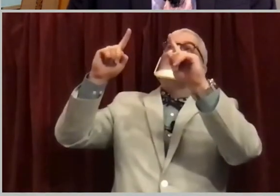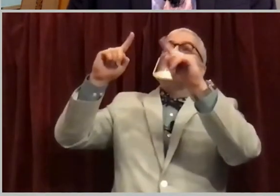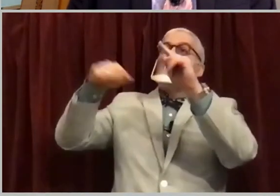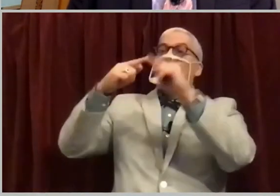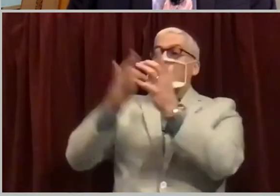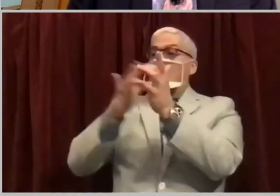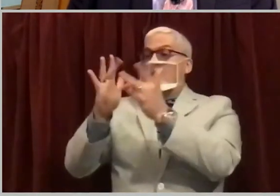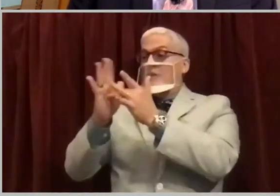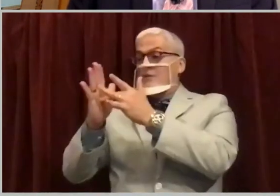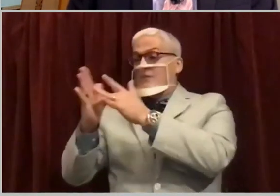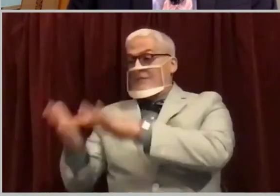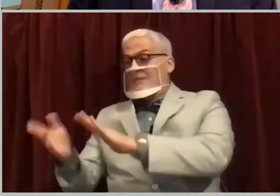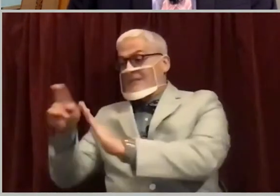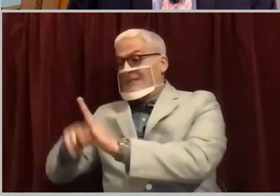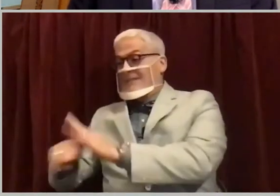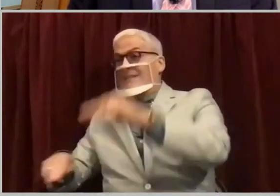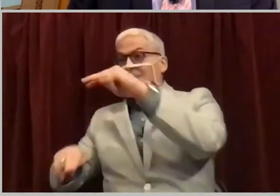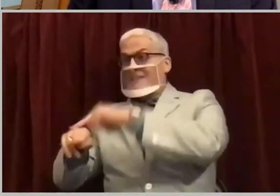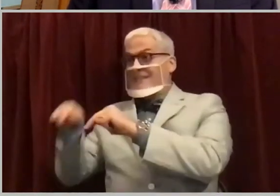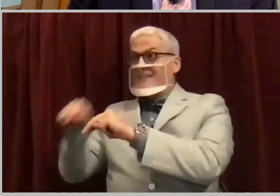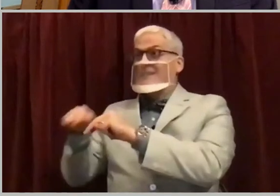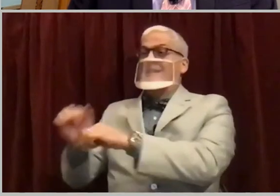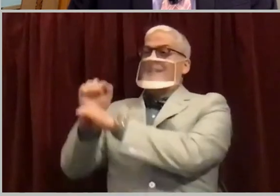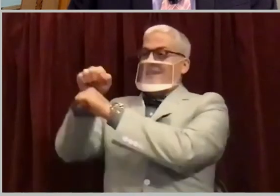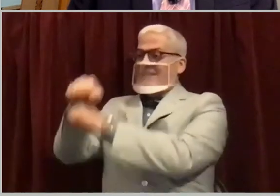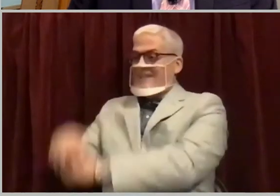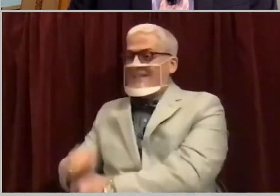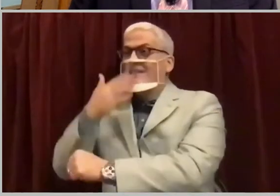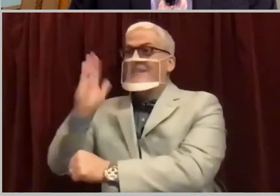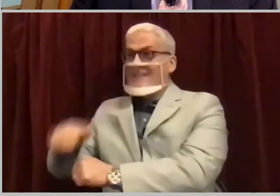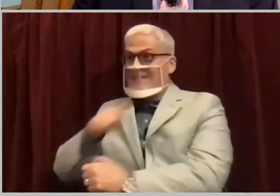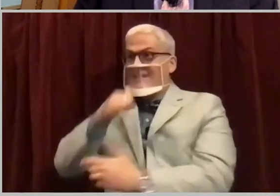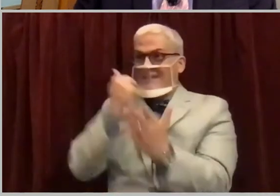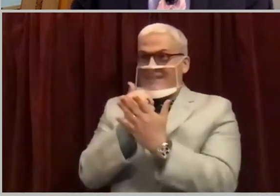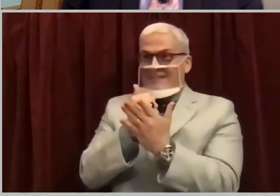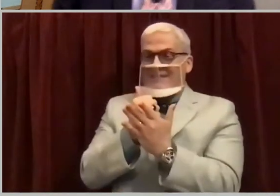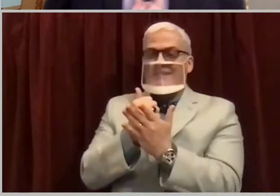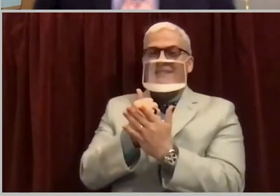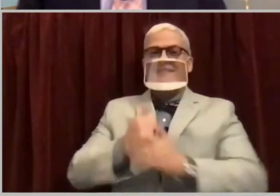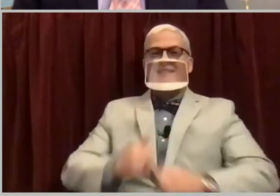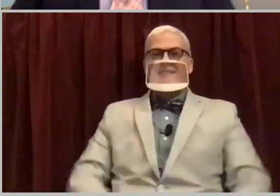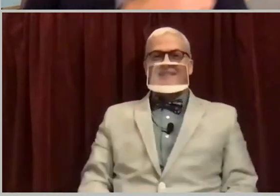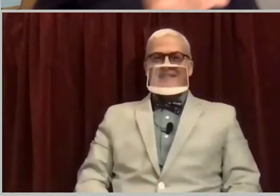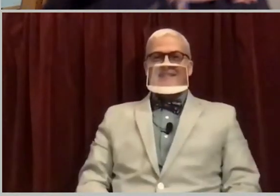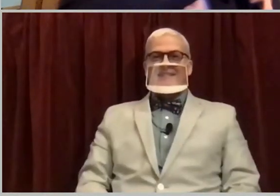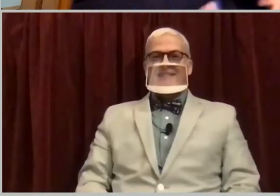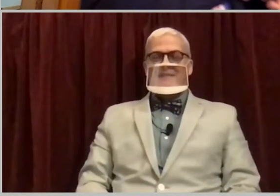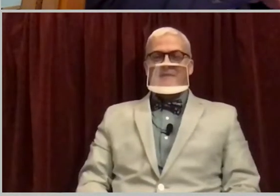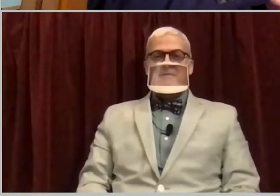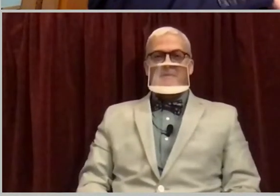resurrection is what gives meaning to his humble birth. Amen? Amen. Let us